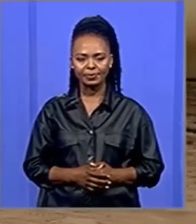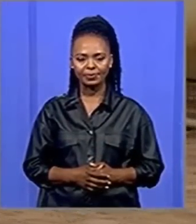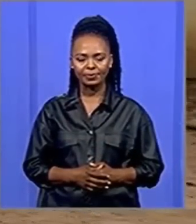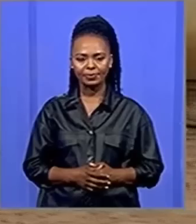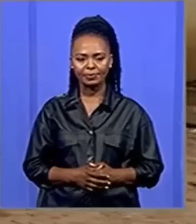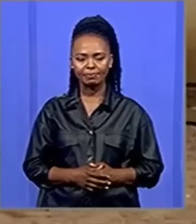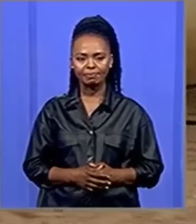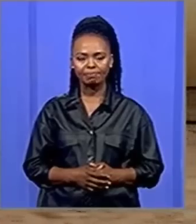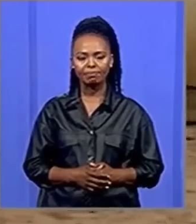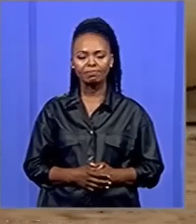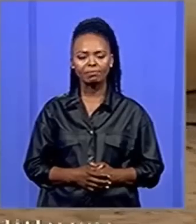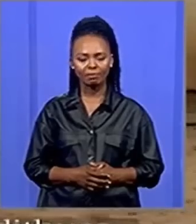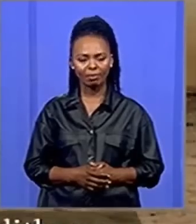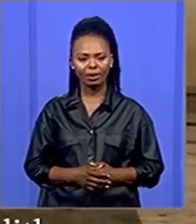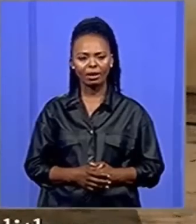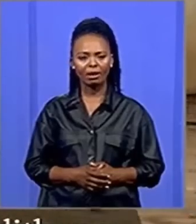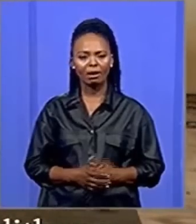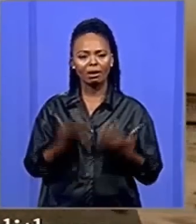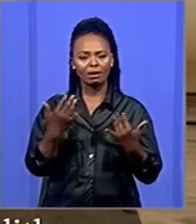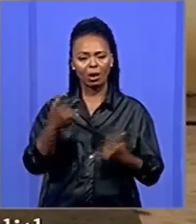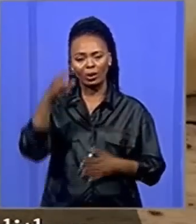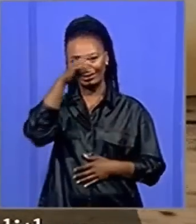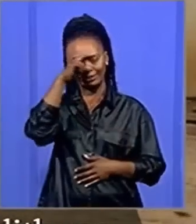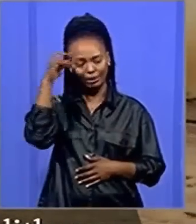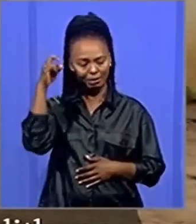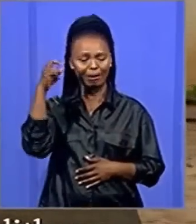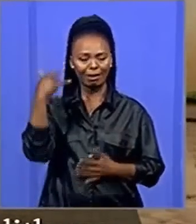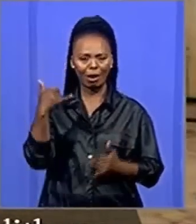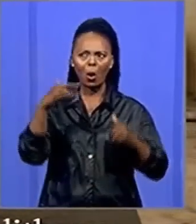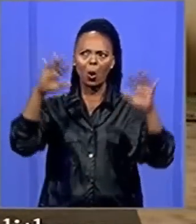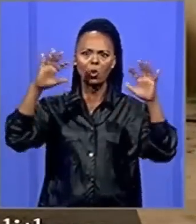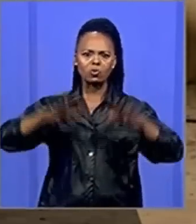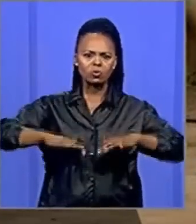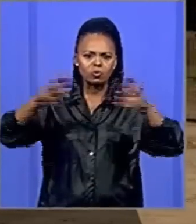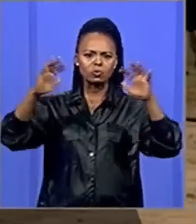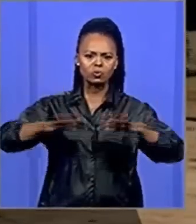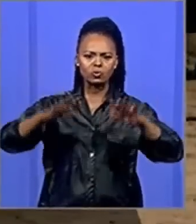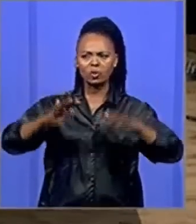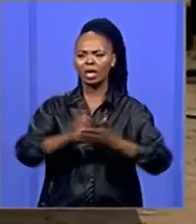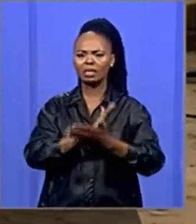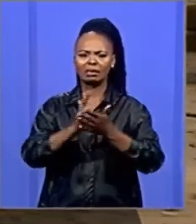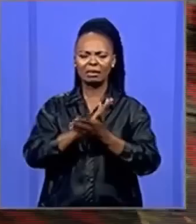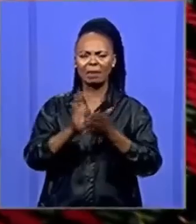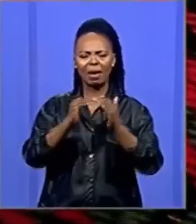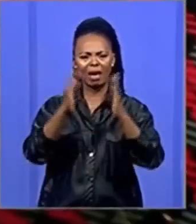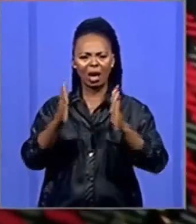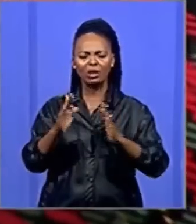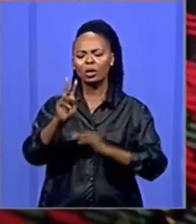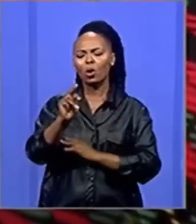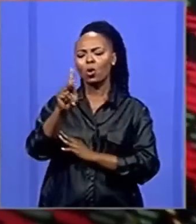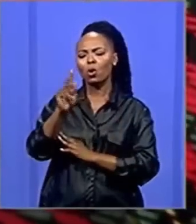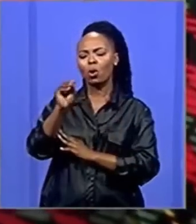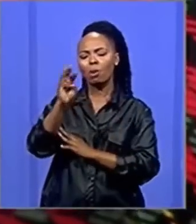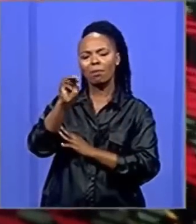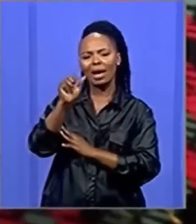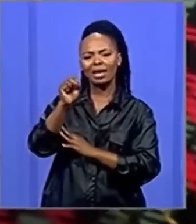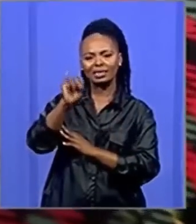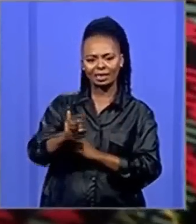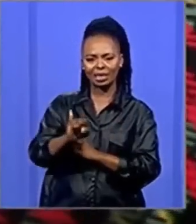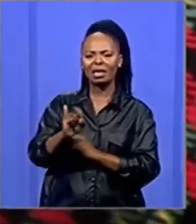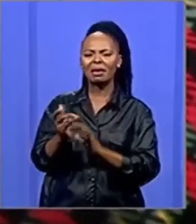Ka o le leng se ka ba selemo jwale dipula tse matla di ne di se batho ba bangata ba sena bodulo Nkomazi. Lucia Vilakazi